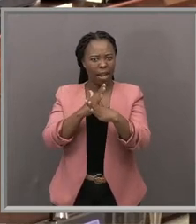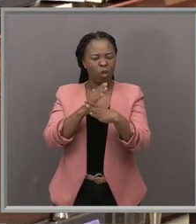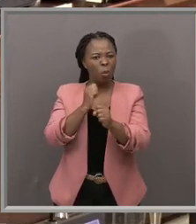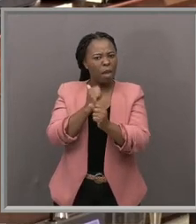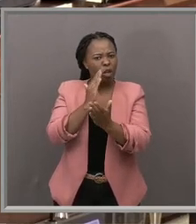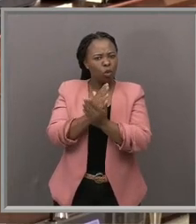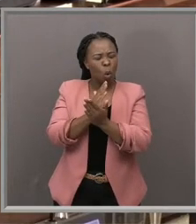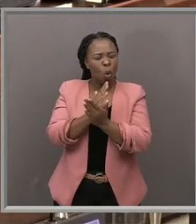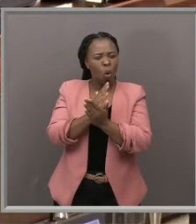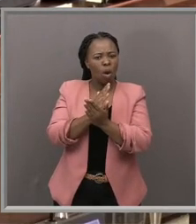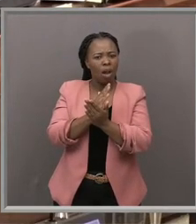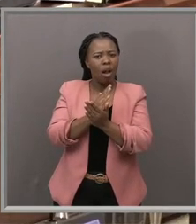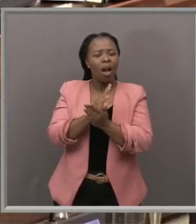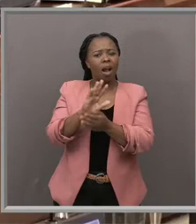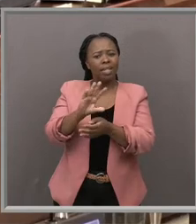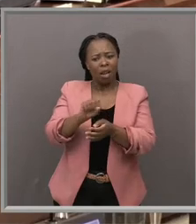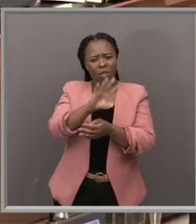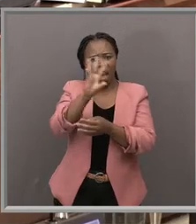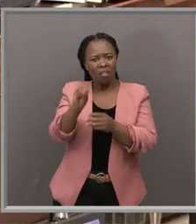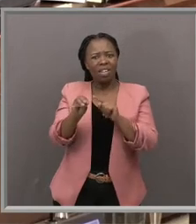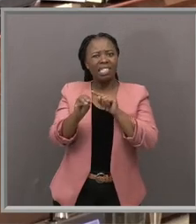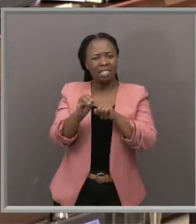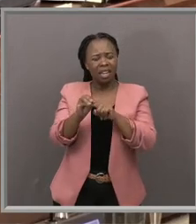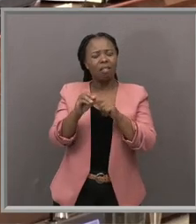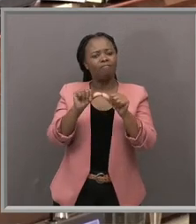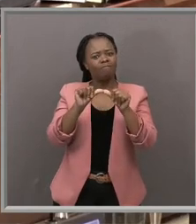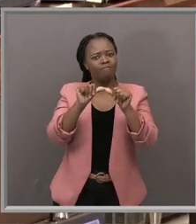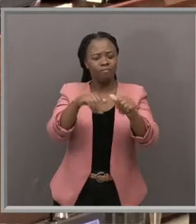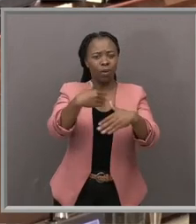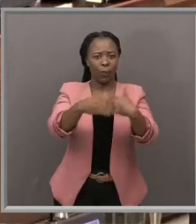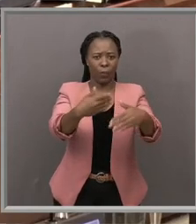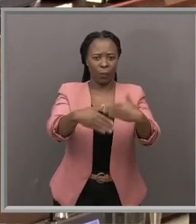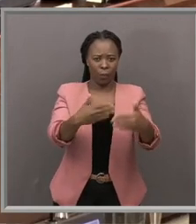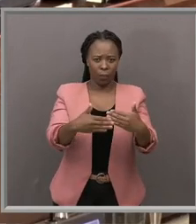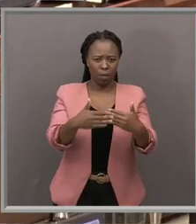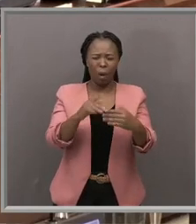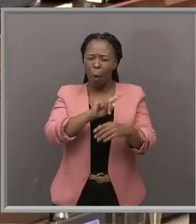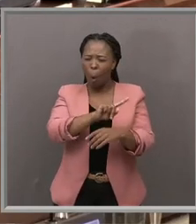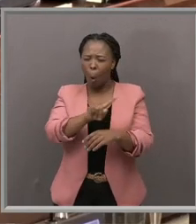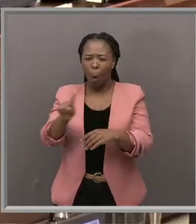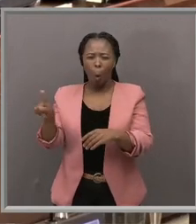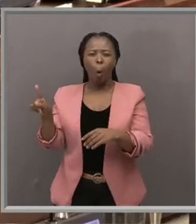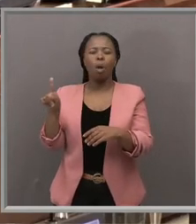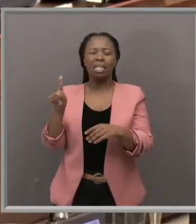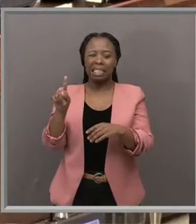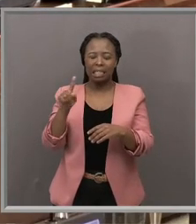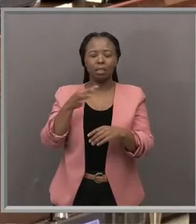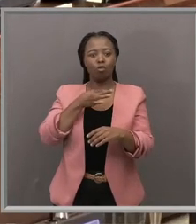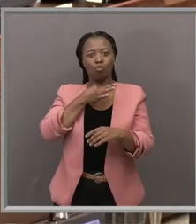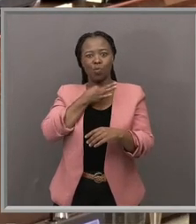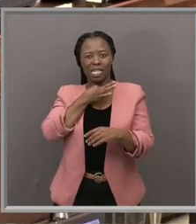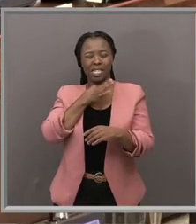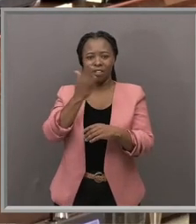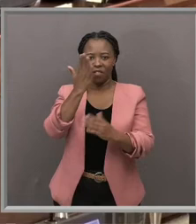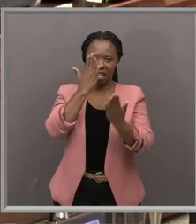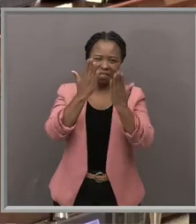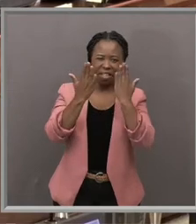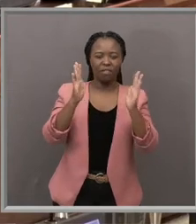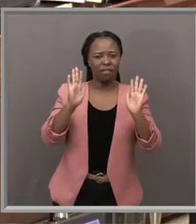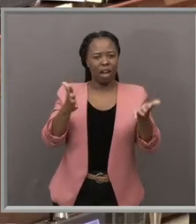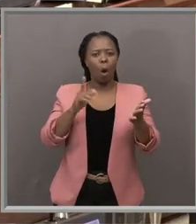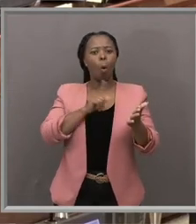under difficult conditions of lockdown. All of them faced tremendous risks as they went about